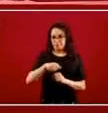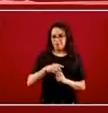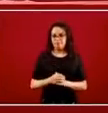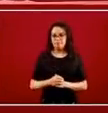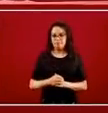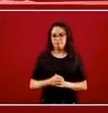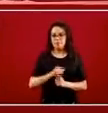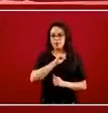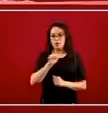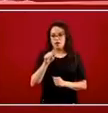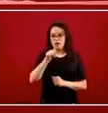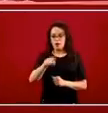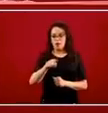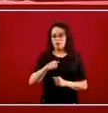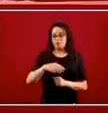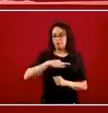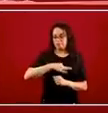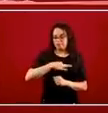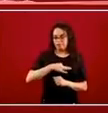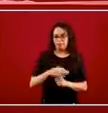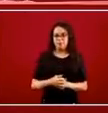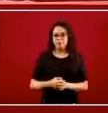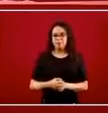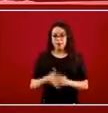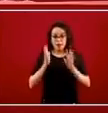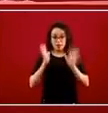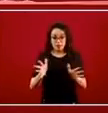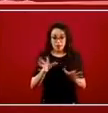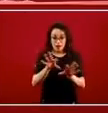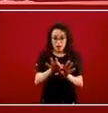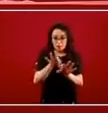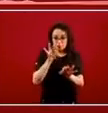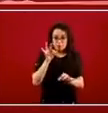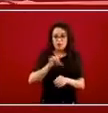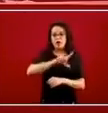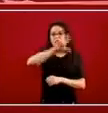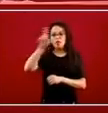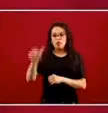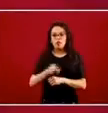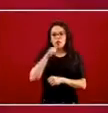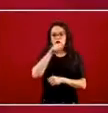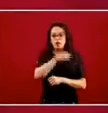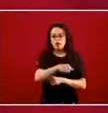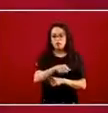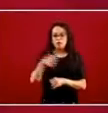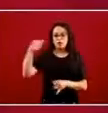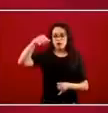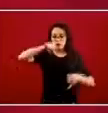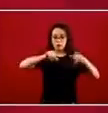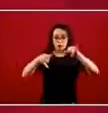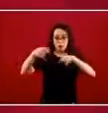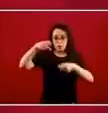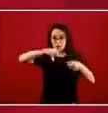and then you test the RNA of the virus, and you have a chemical synthesis process,